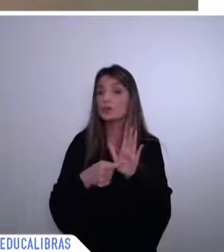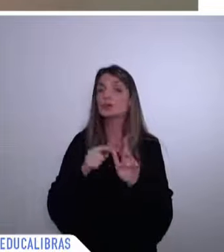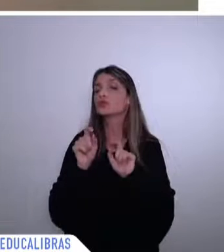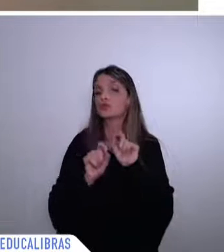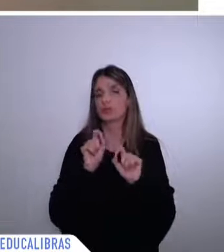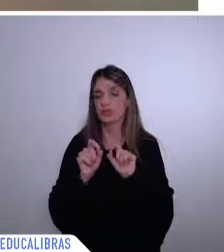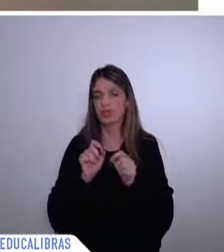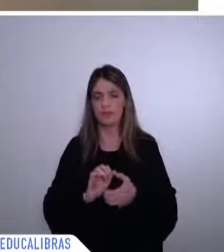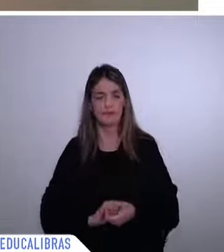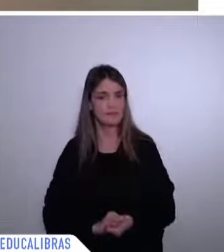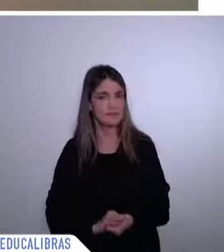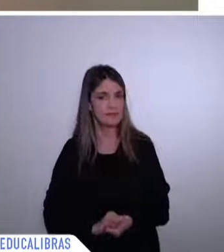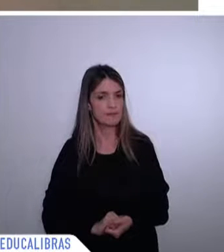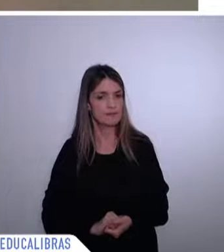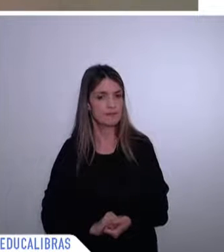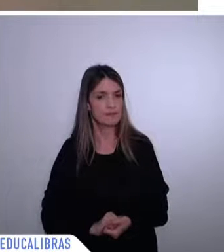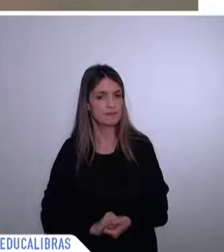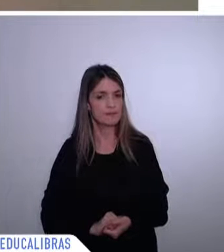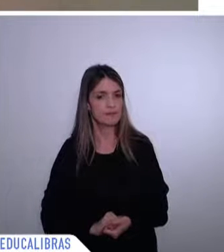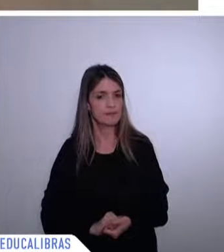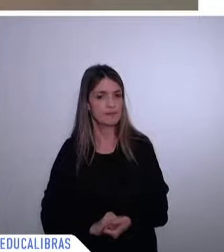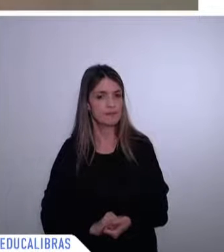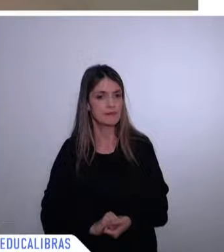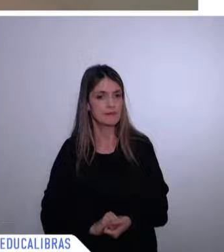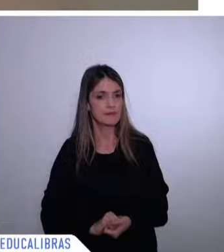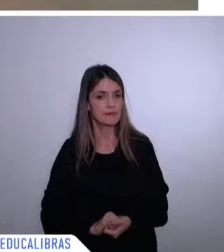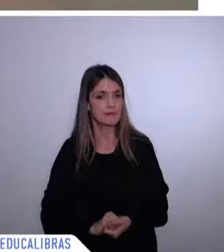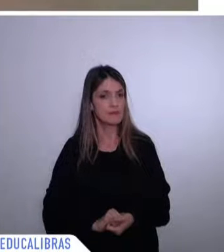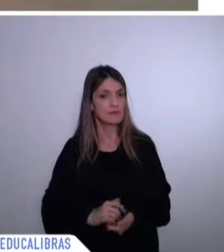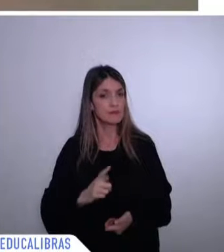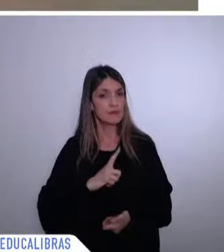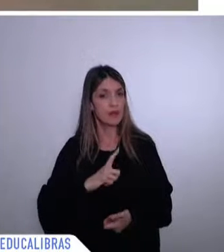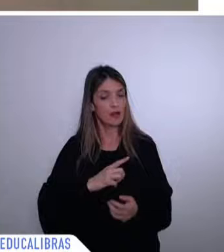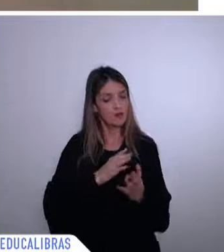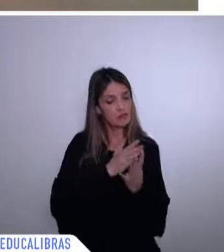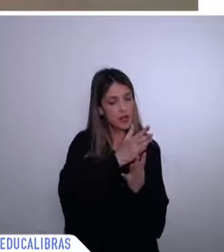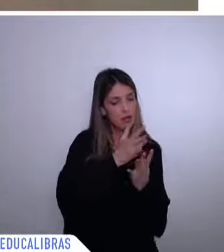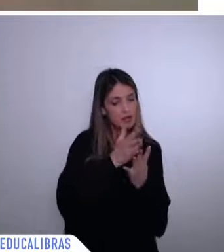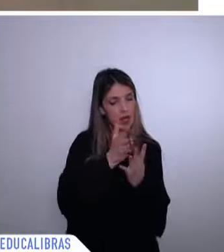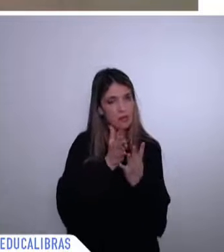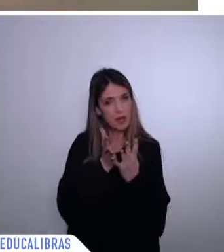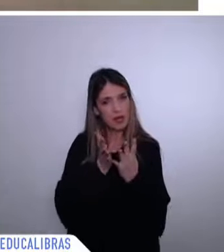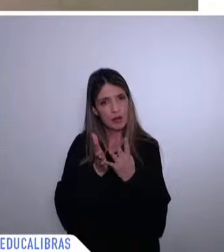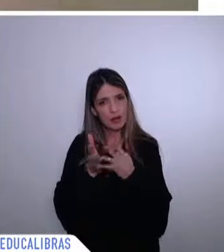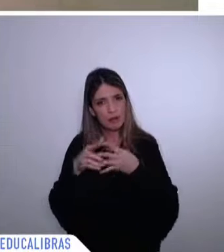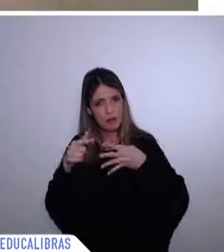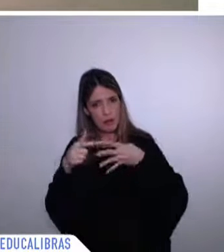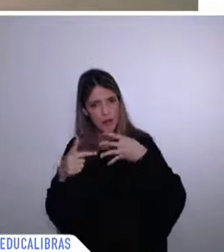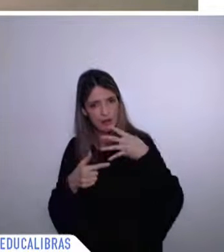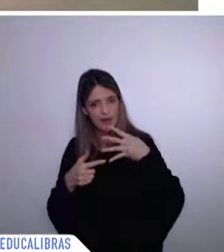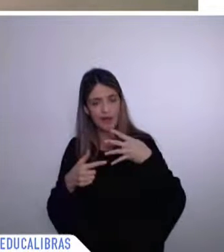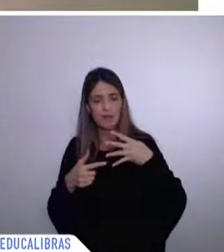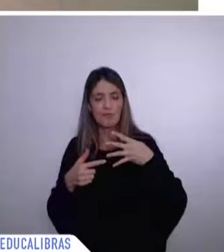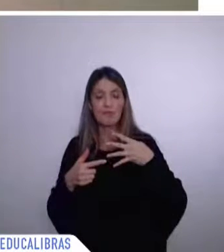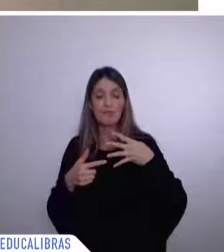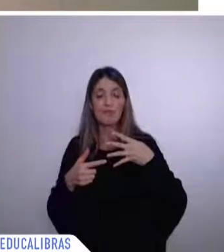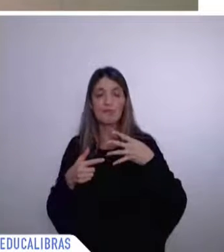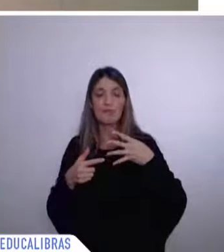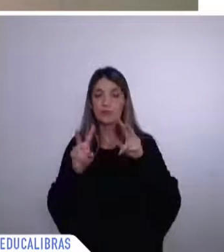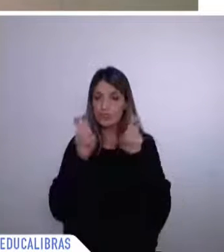in effect to address informality. One of the issues may be the cost